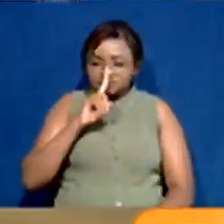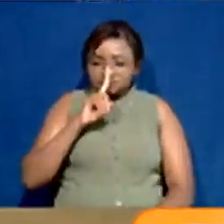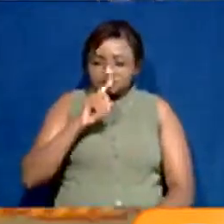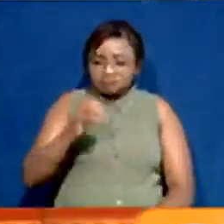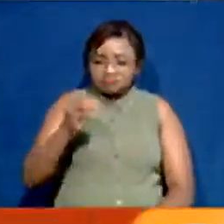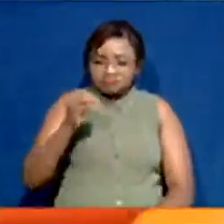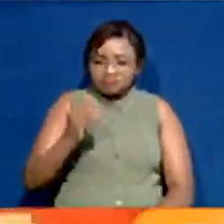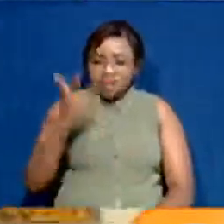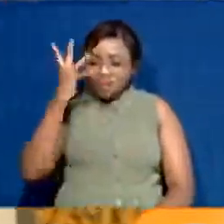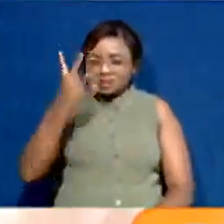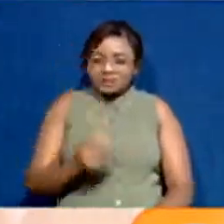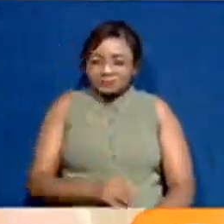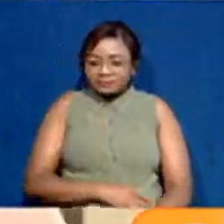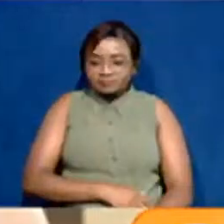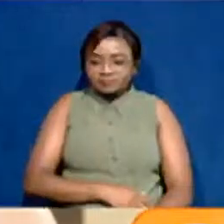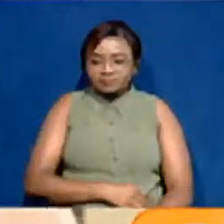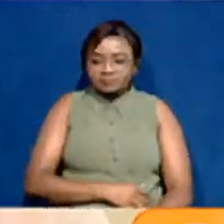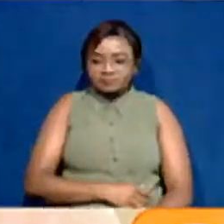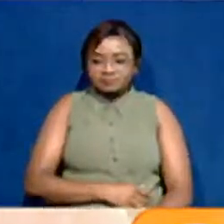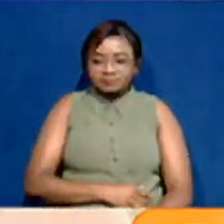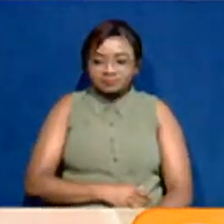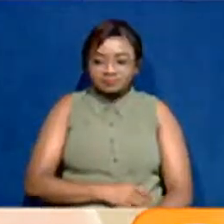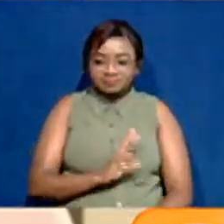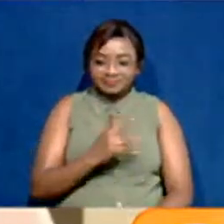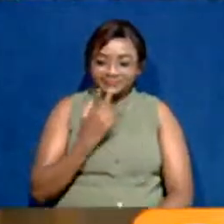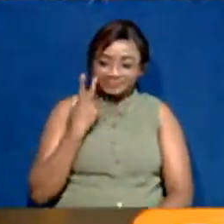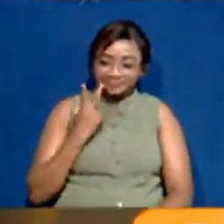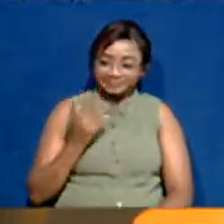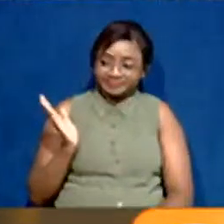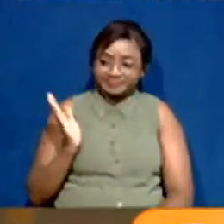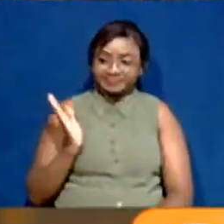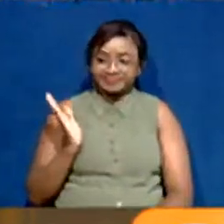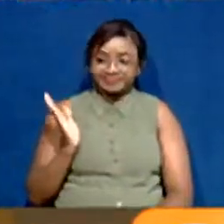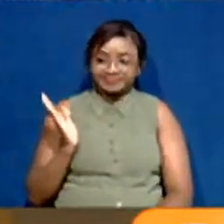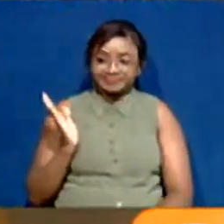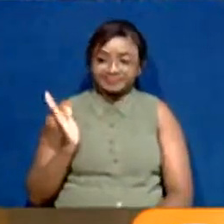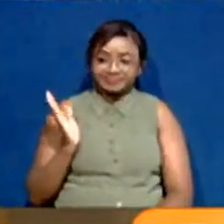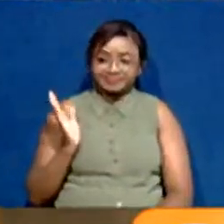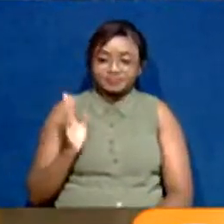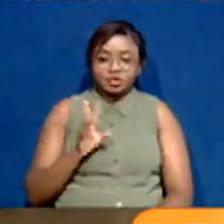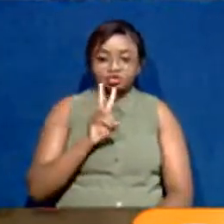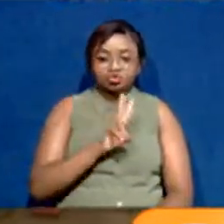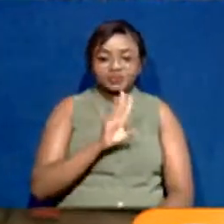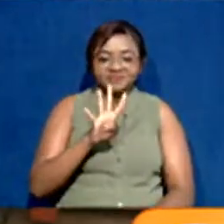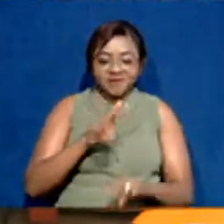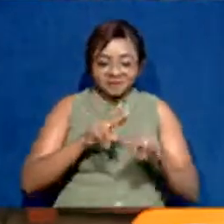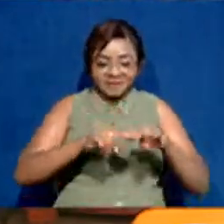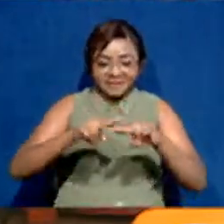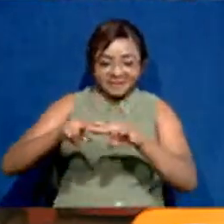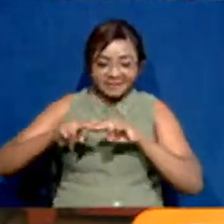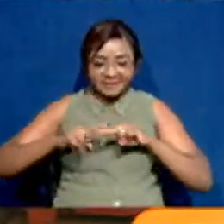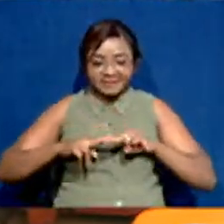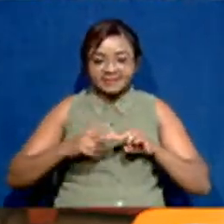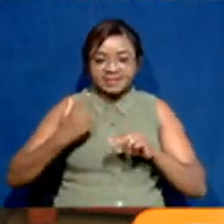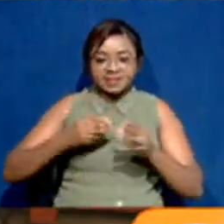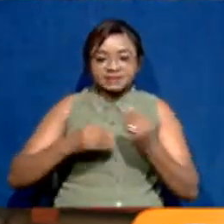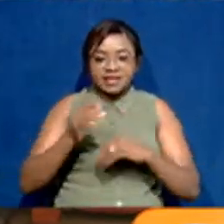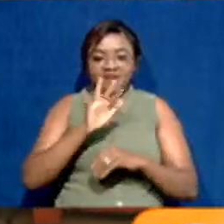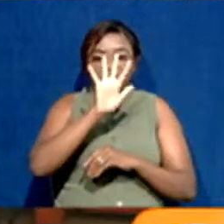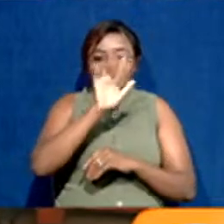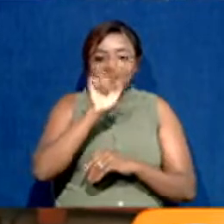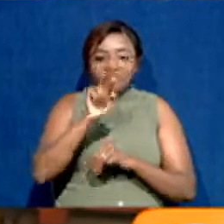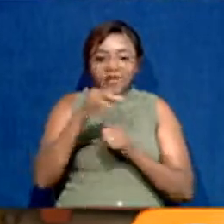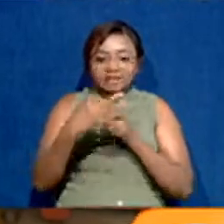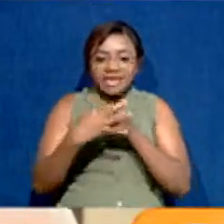are to get one of these? So the buses behind me, which are the 25-seaters, we were selling those at 5.8